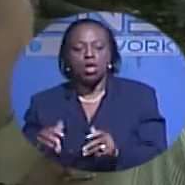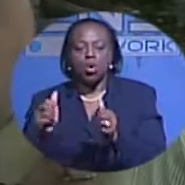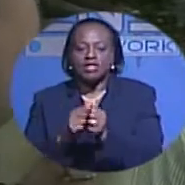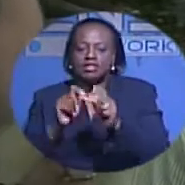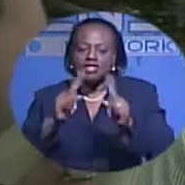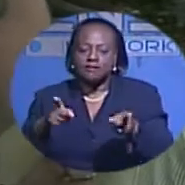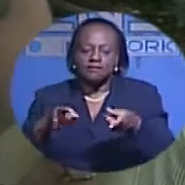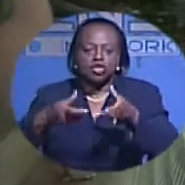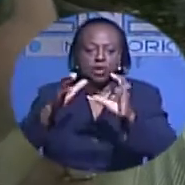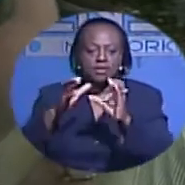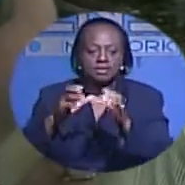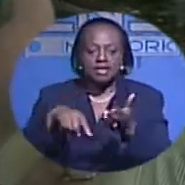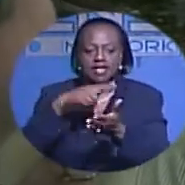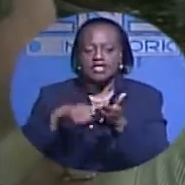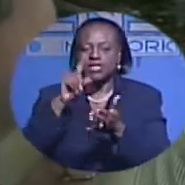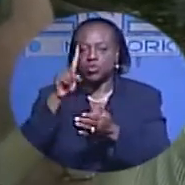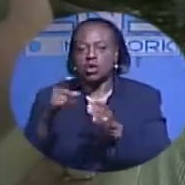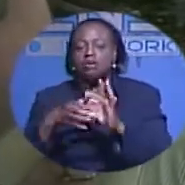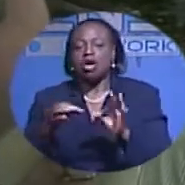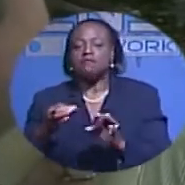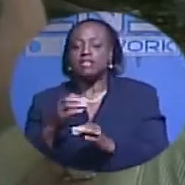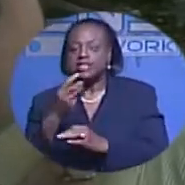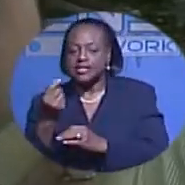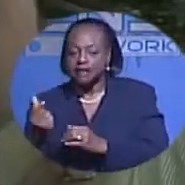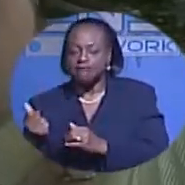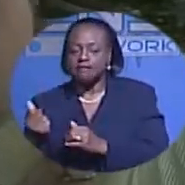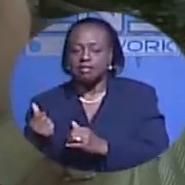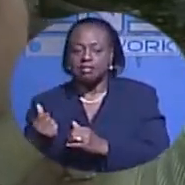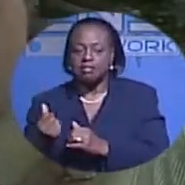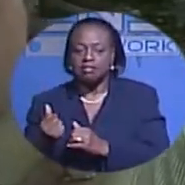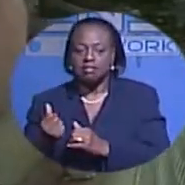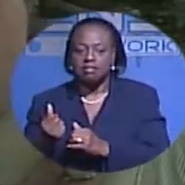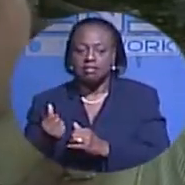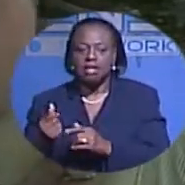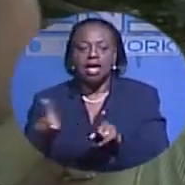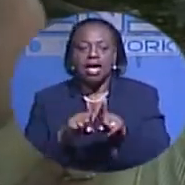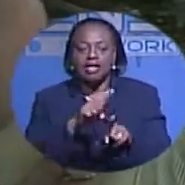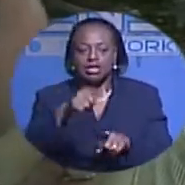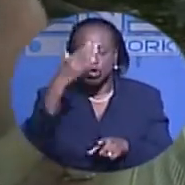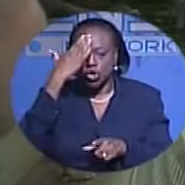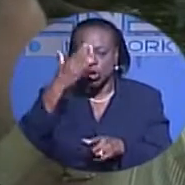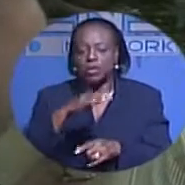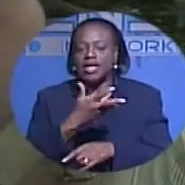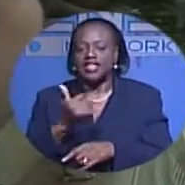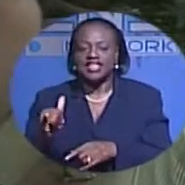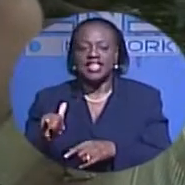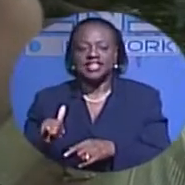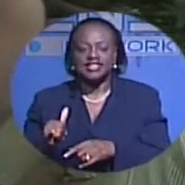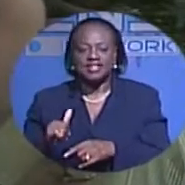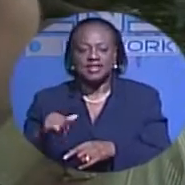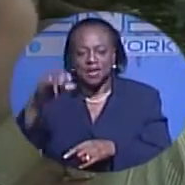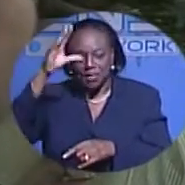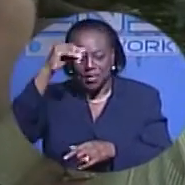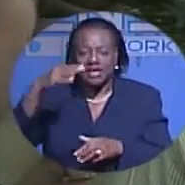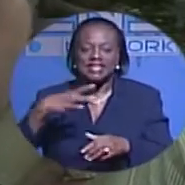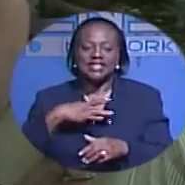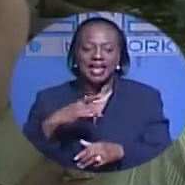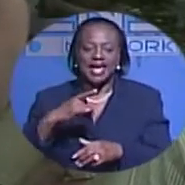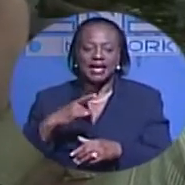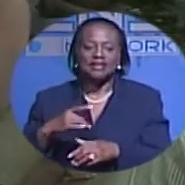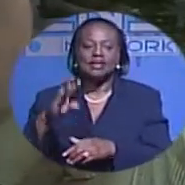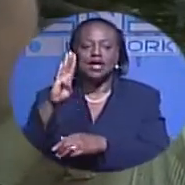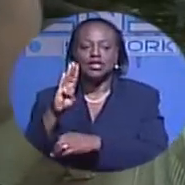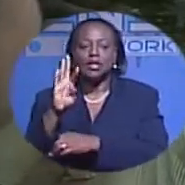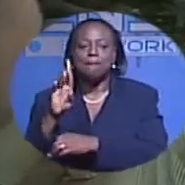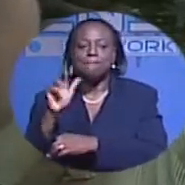this would only be one of several tournaments that we put on in the Golden Gates constituency. Because as you know, these guys like bragging rights. And they like to